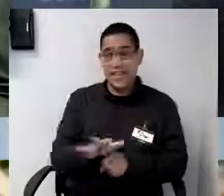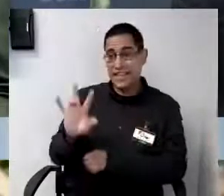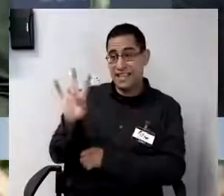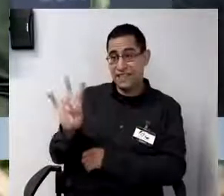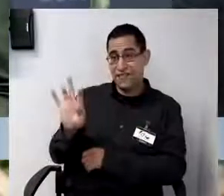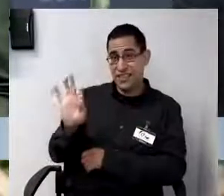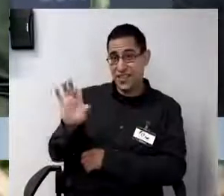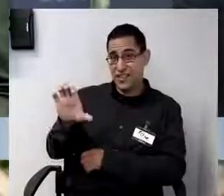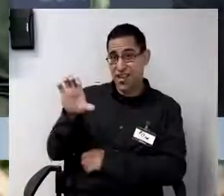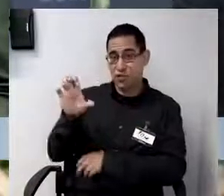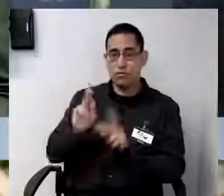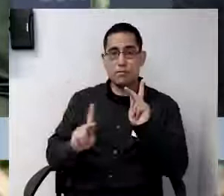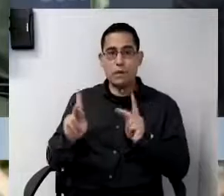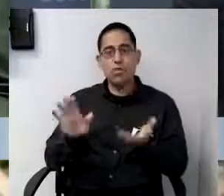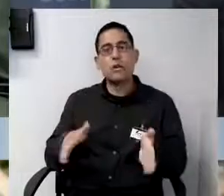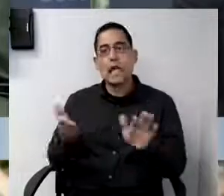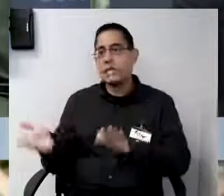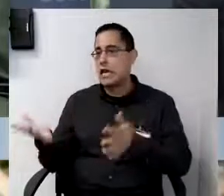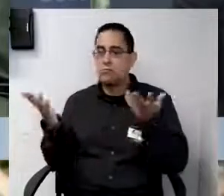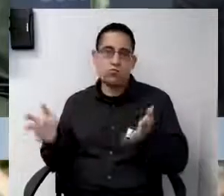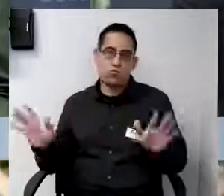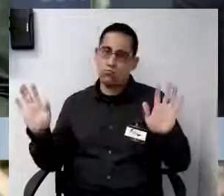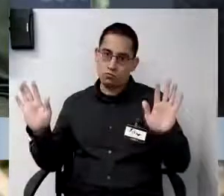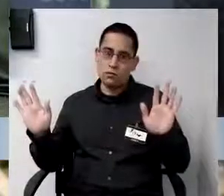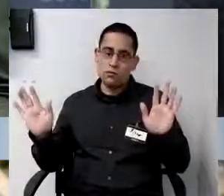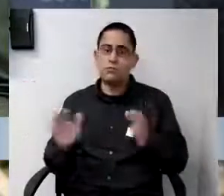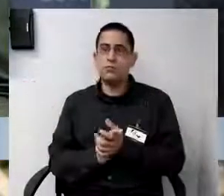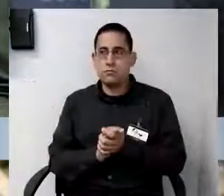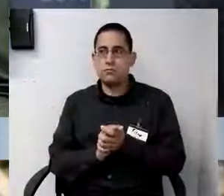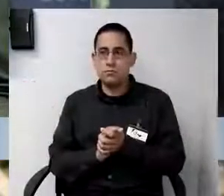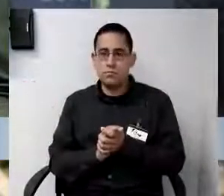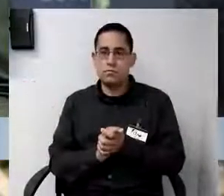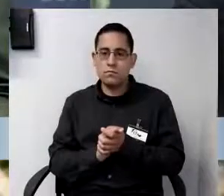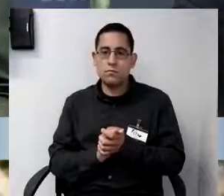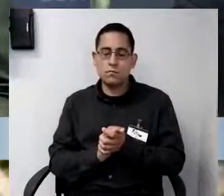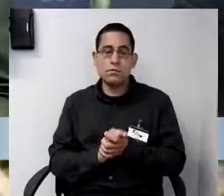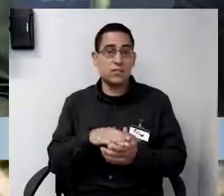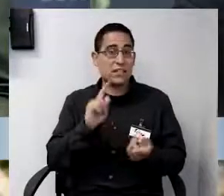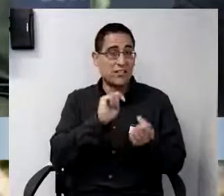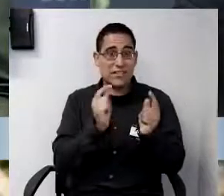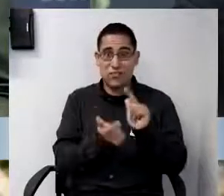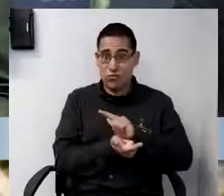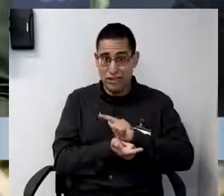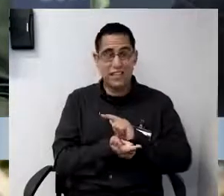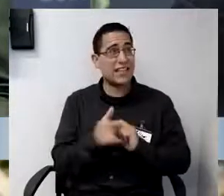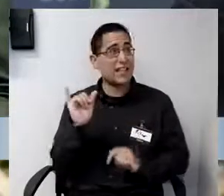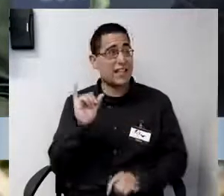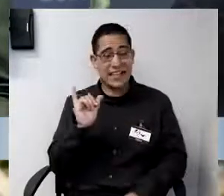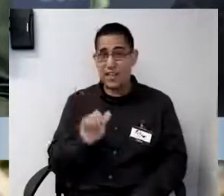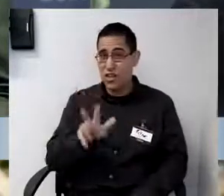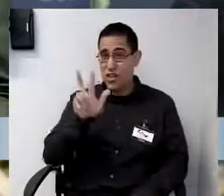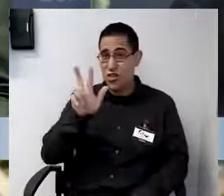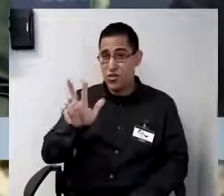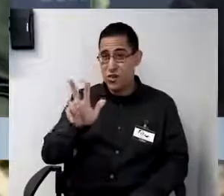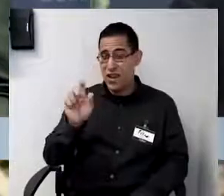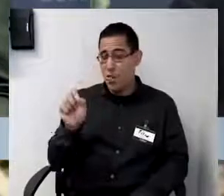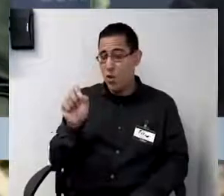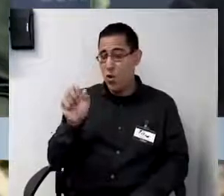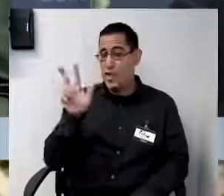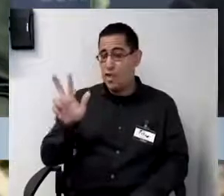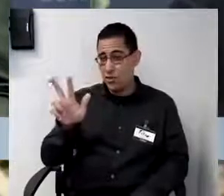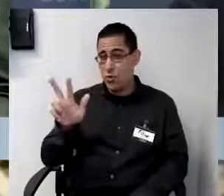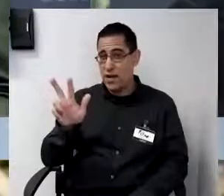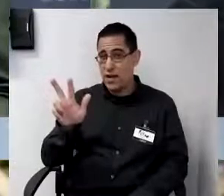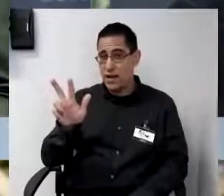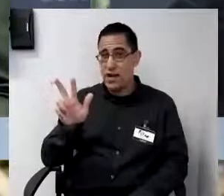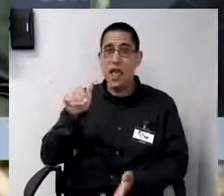7,900 have died, which is translating into about 3.3 deaths per 100,000